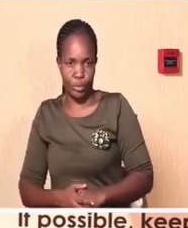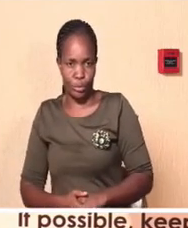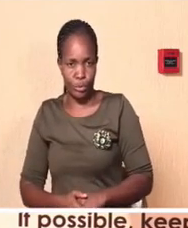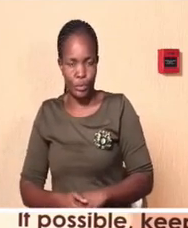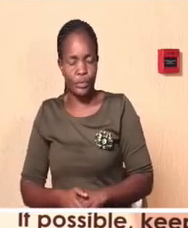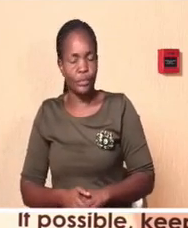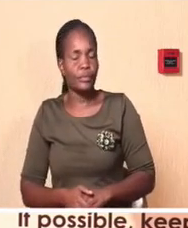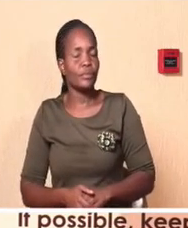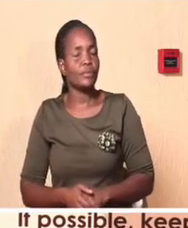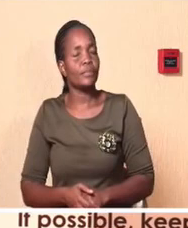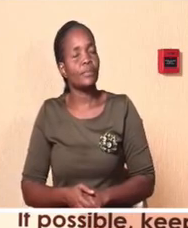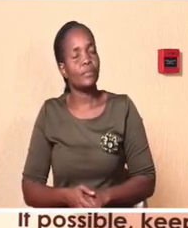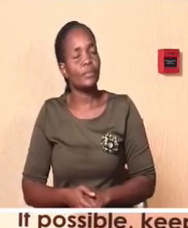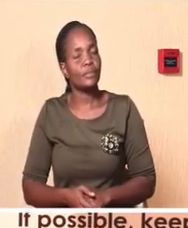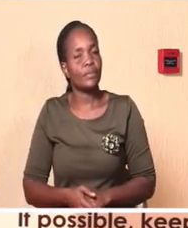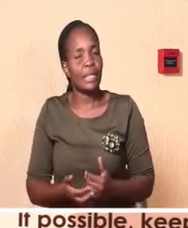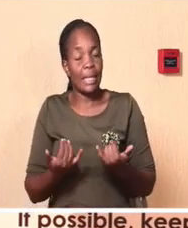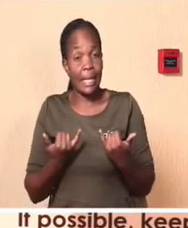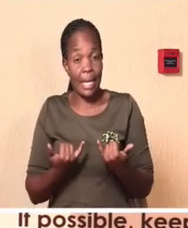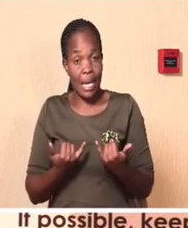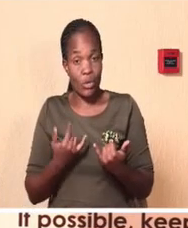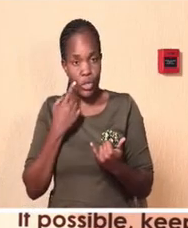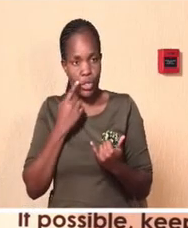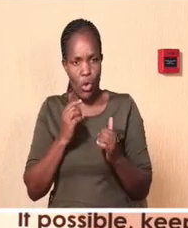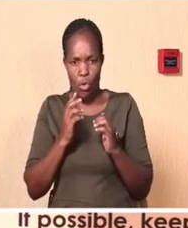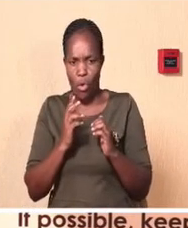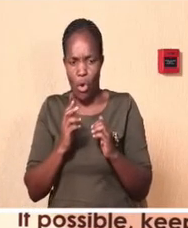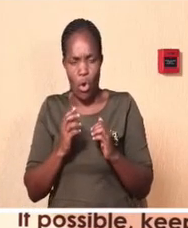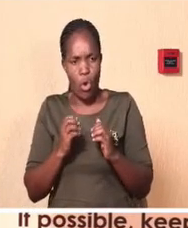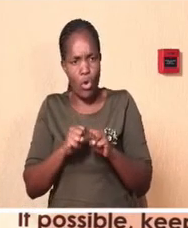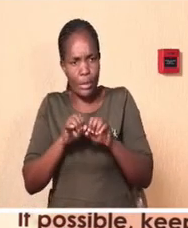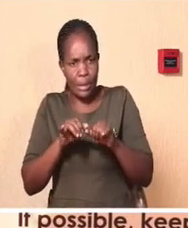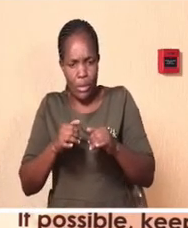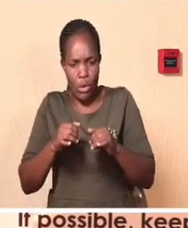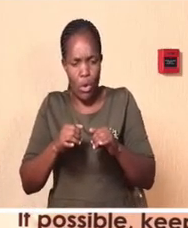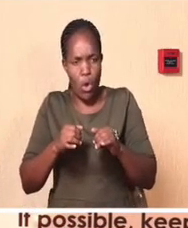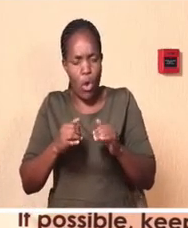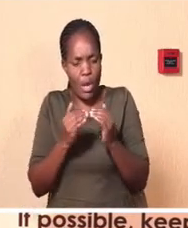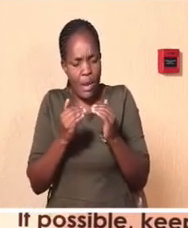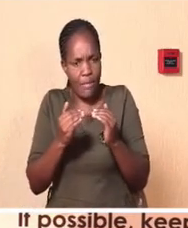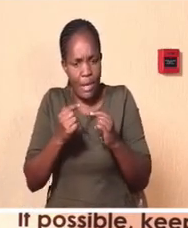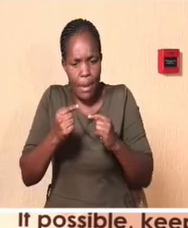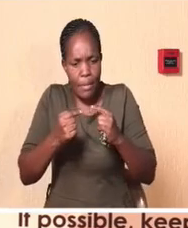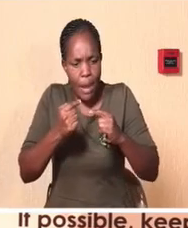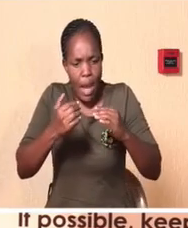for instance, you look at how you are moving, the rate, and you look at where you